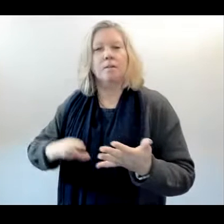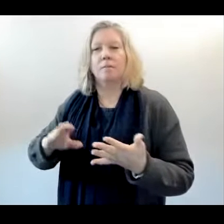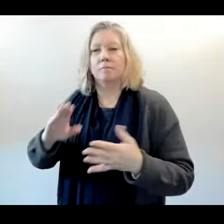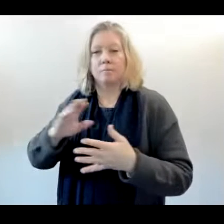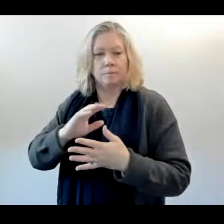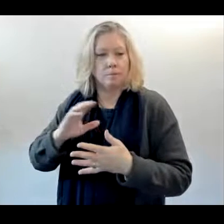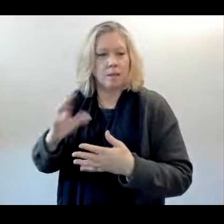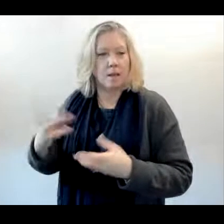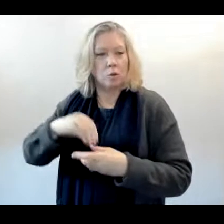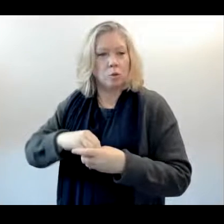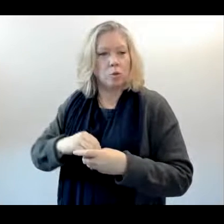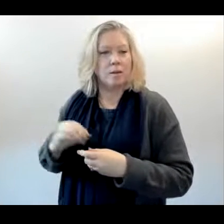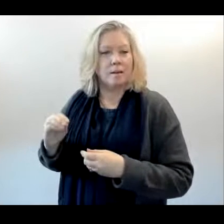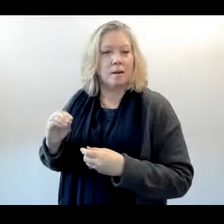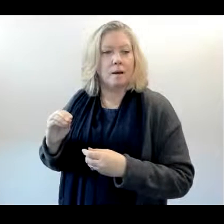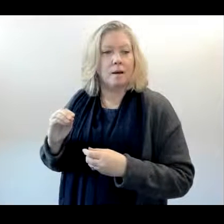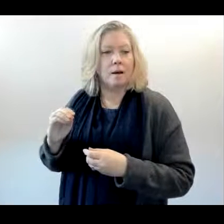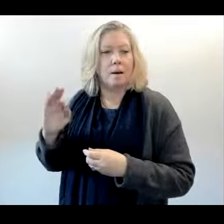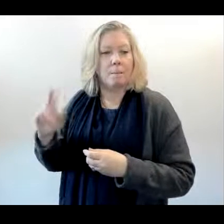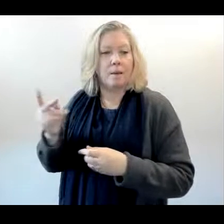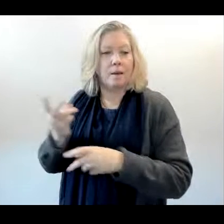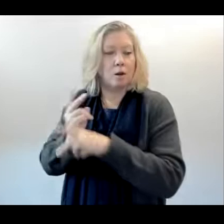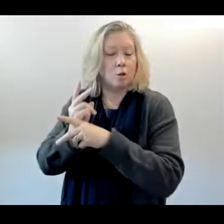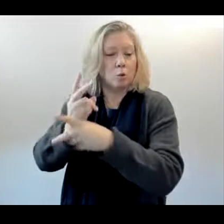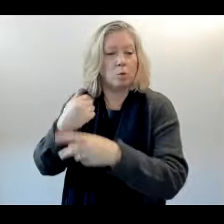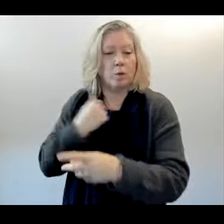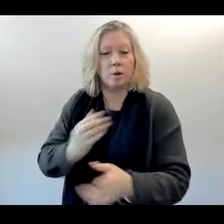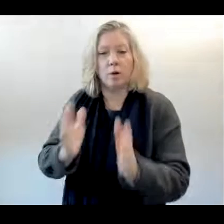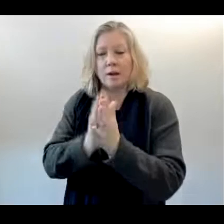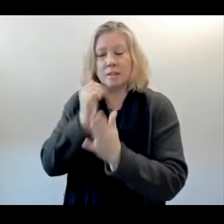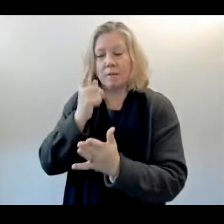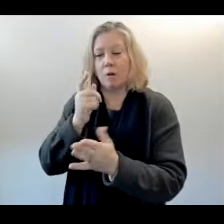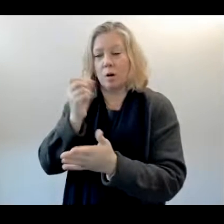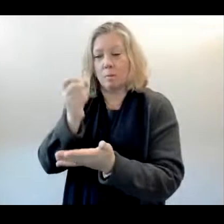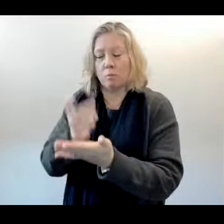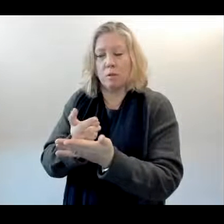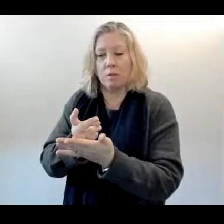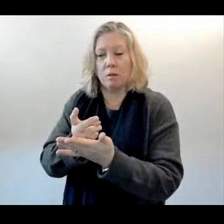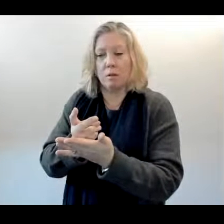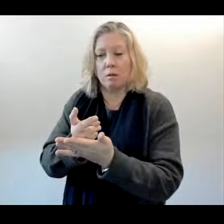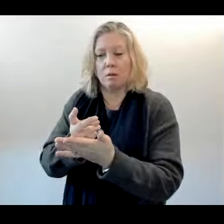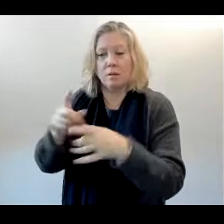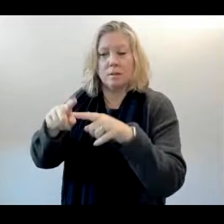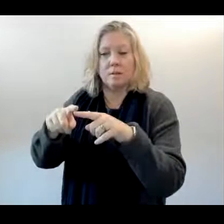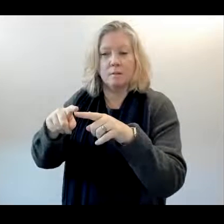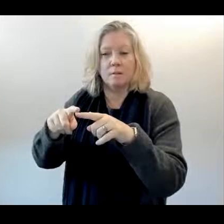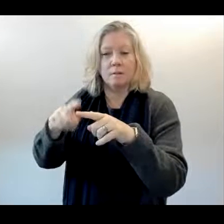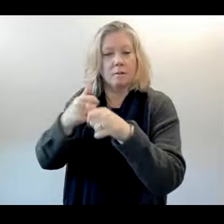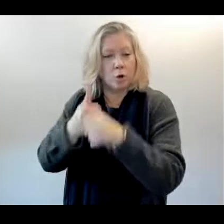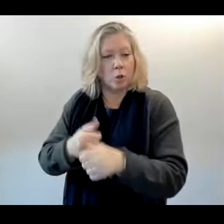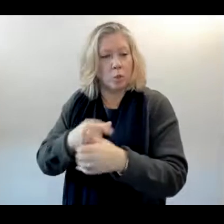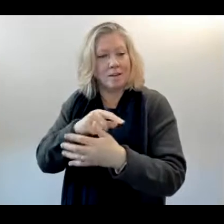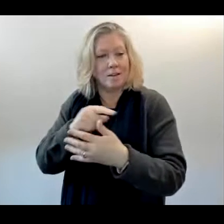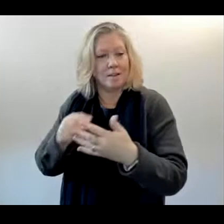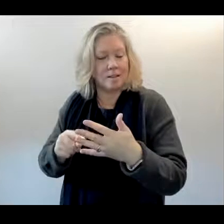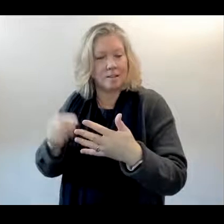Home Loan Bank. We are asking for approval contingent upon several items listed